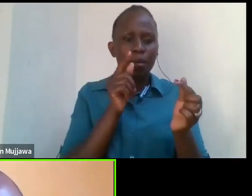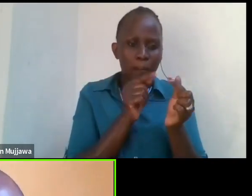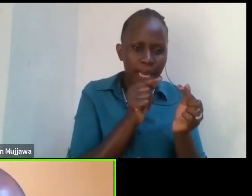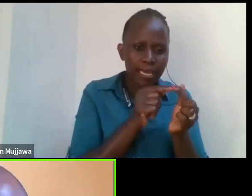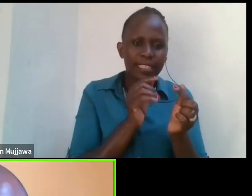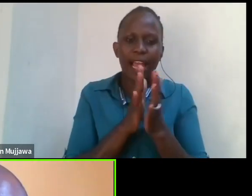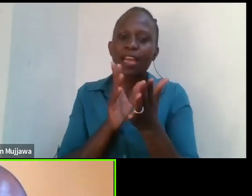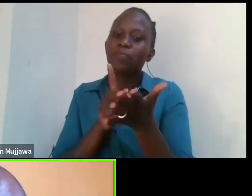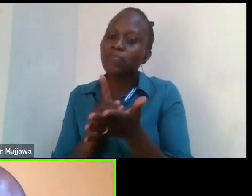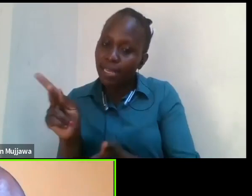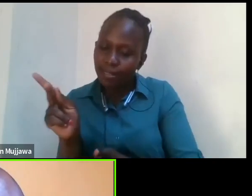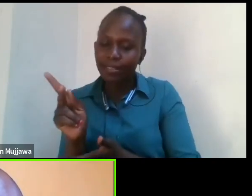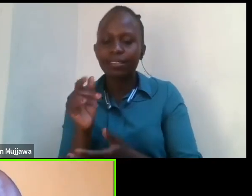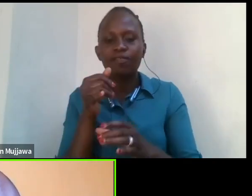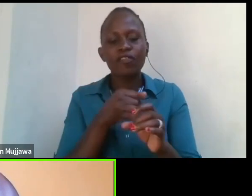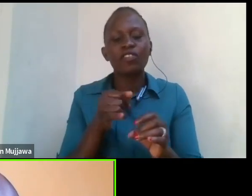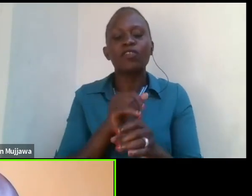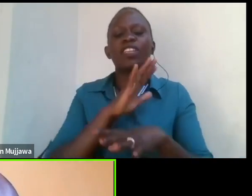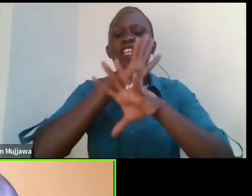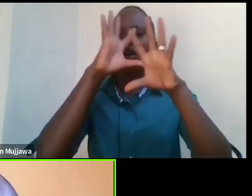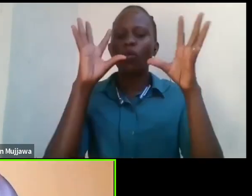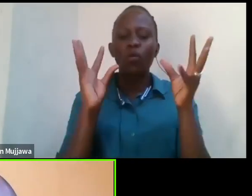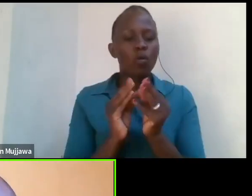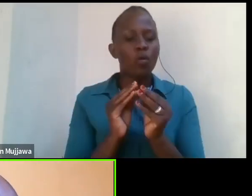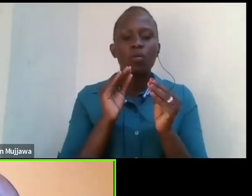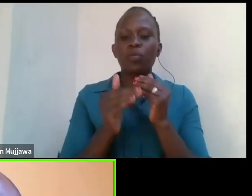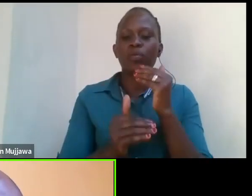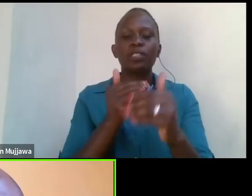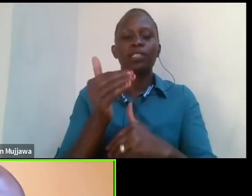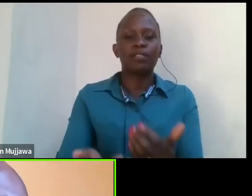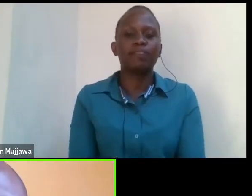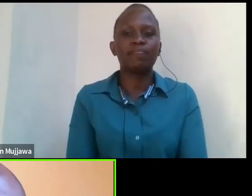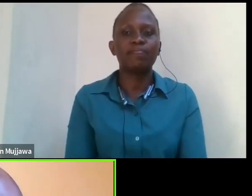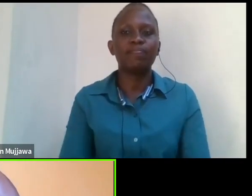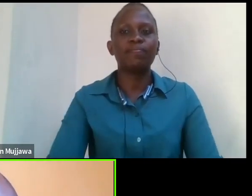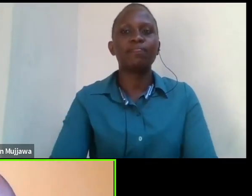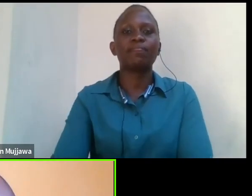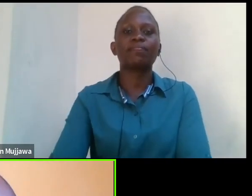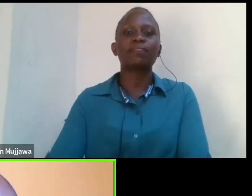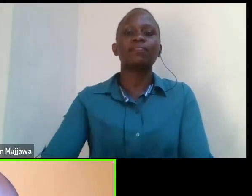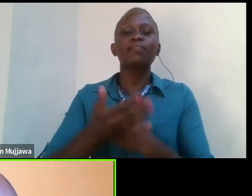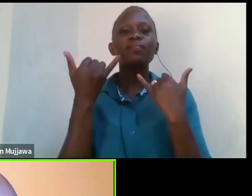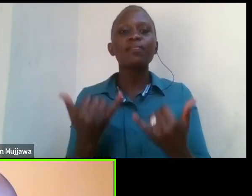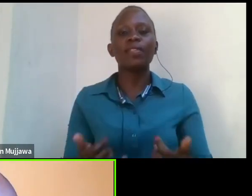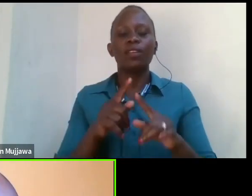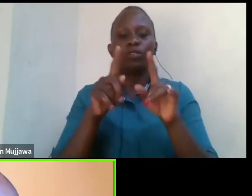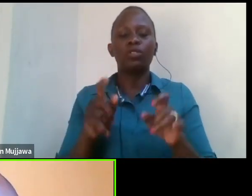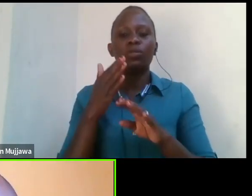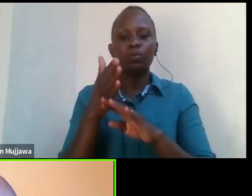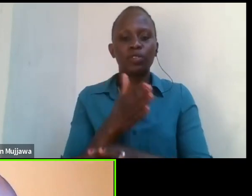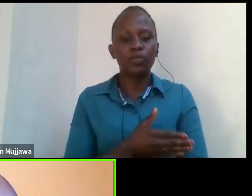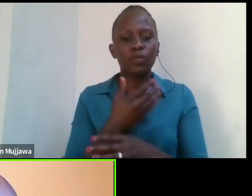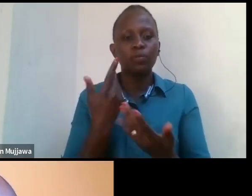entire process. Maybe going to the question that the moderator has